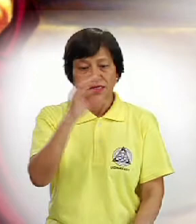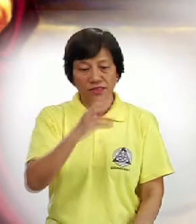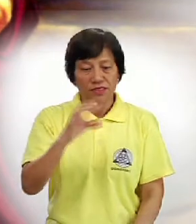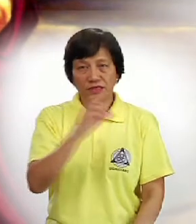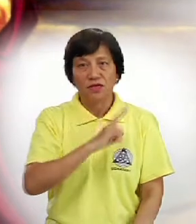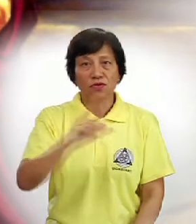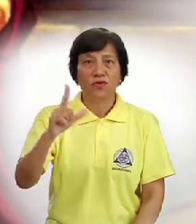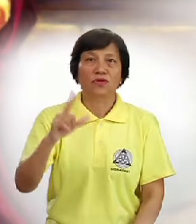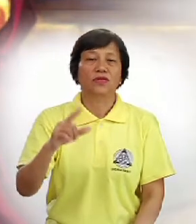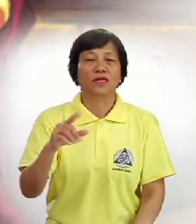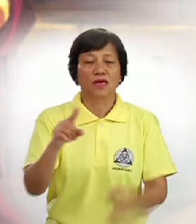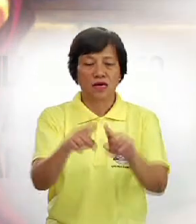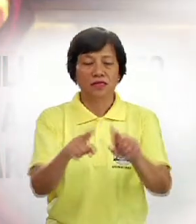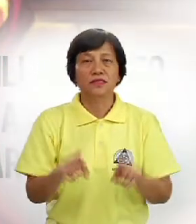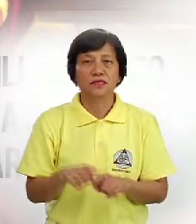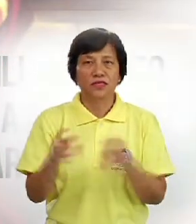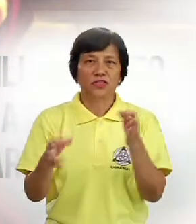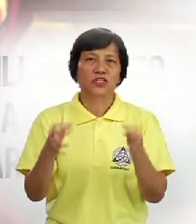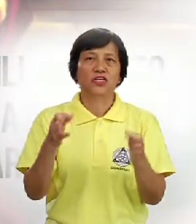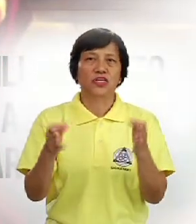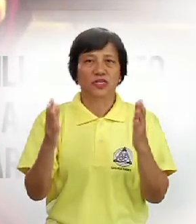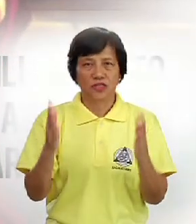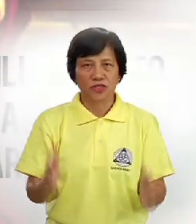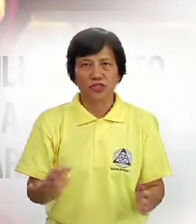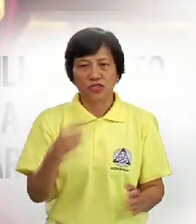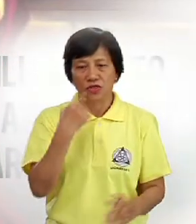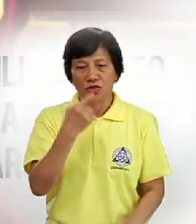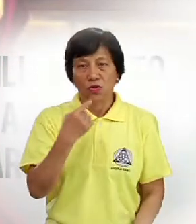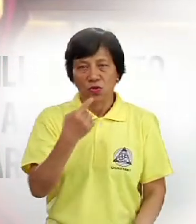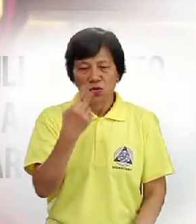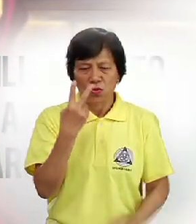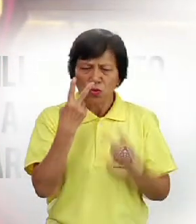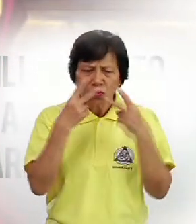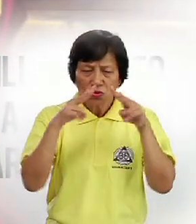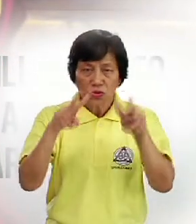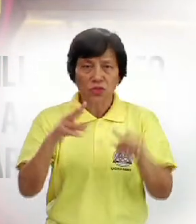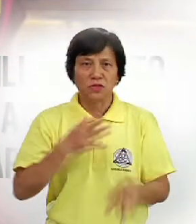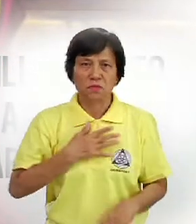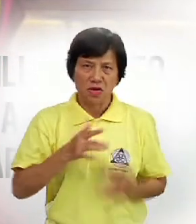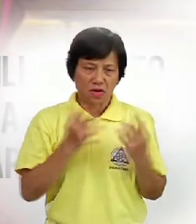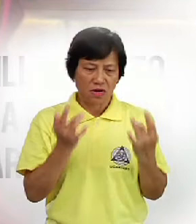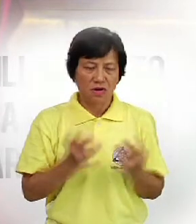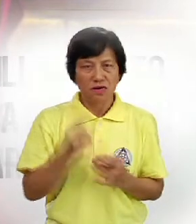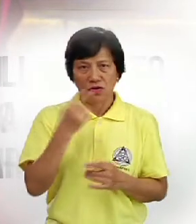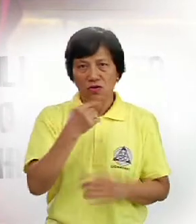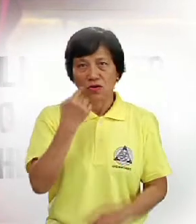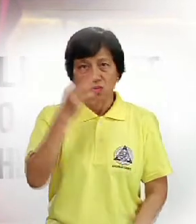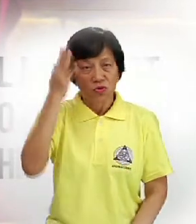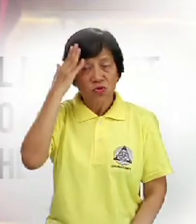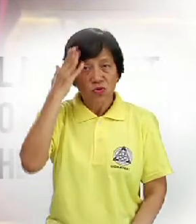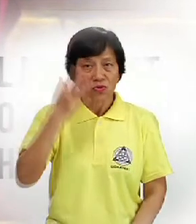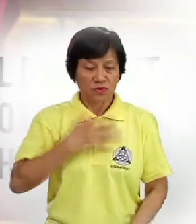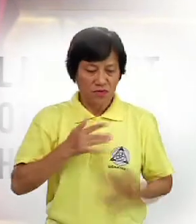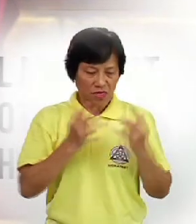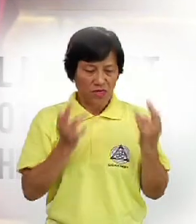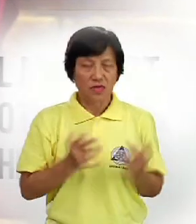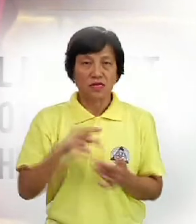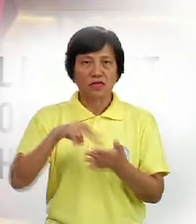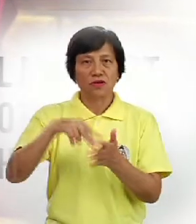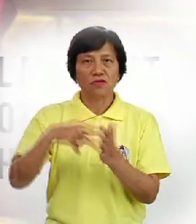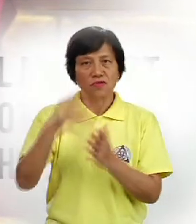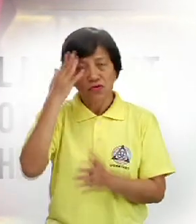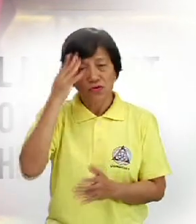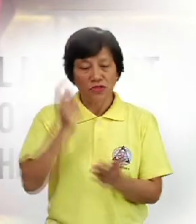a judge. Who sees my heart, who knows my heart, and therefore knows the truth